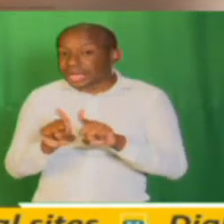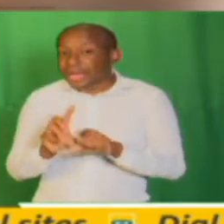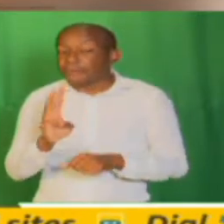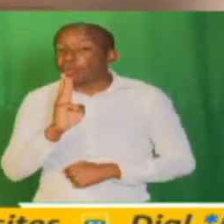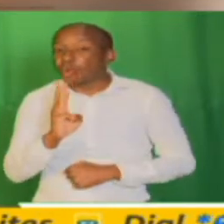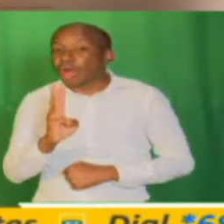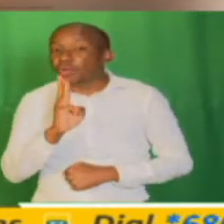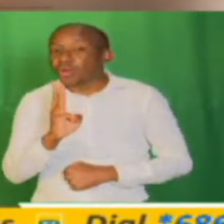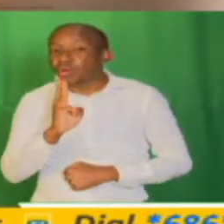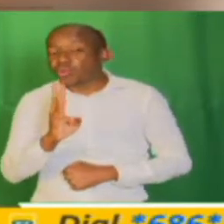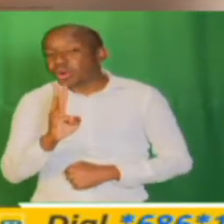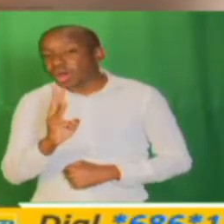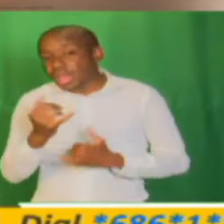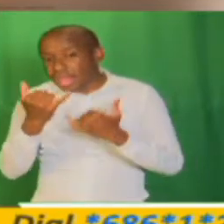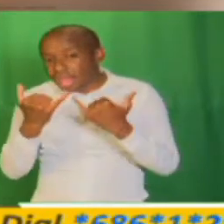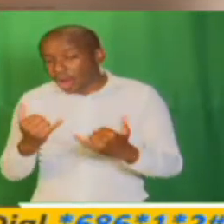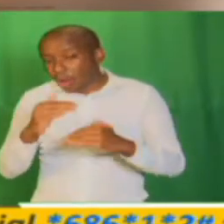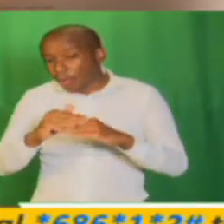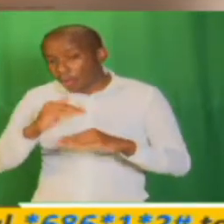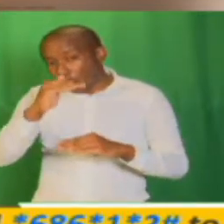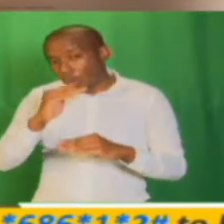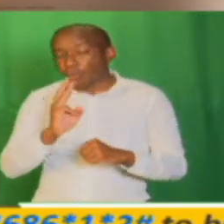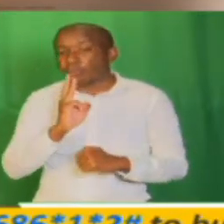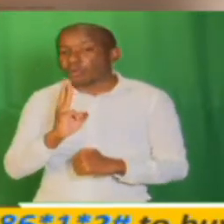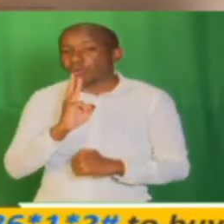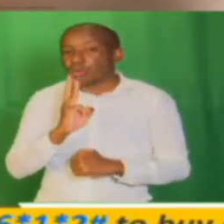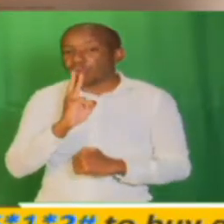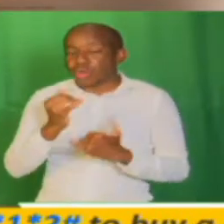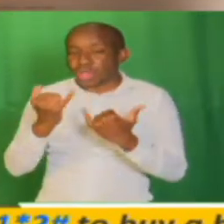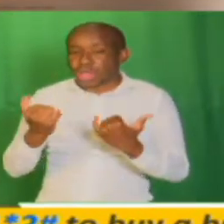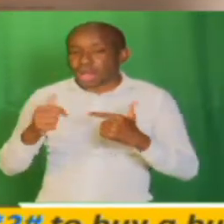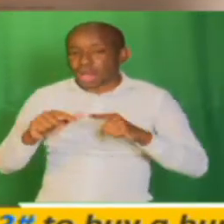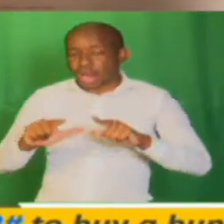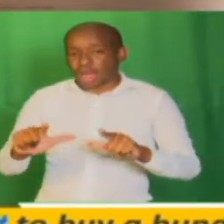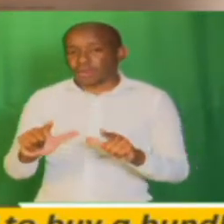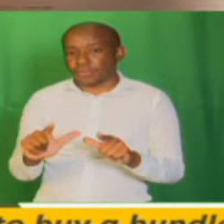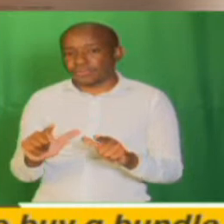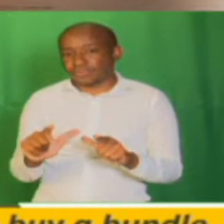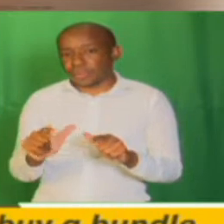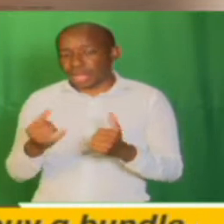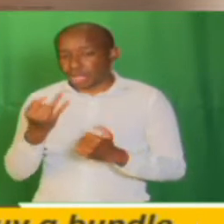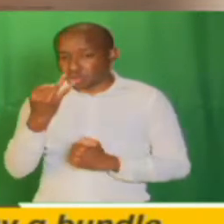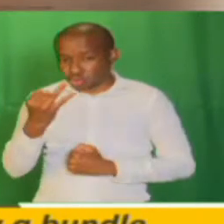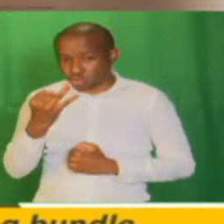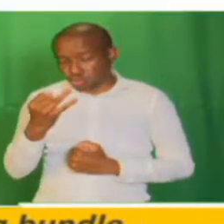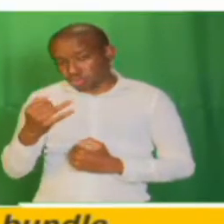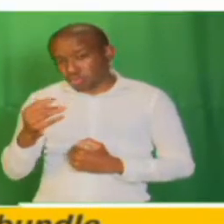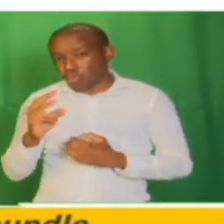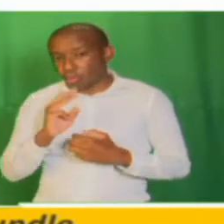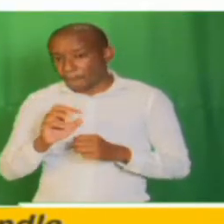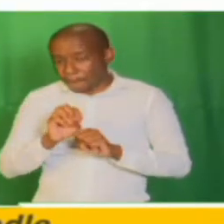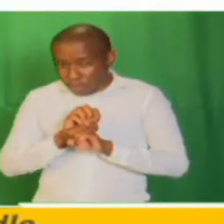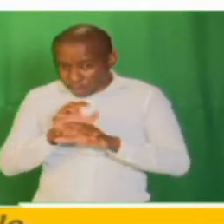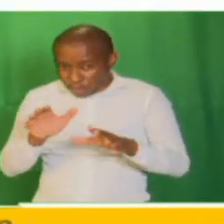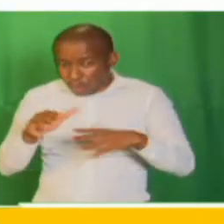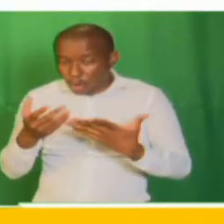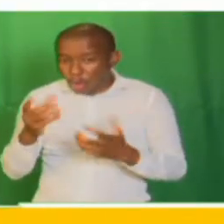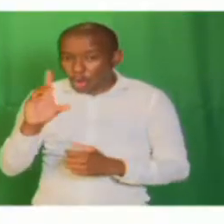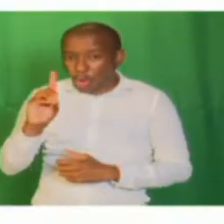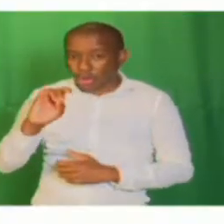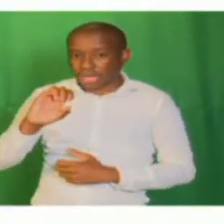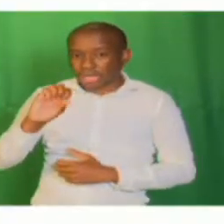going to be looking at more or using the language that we're going to be using are the two words spreading or